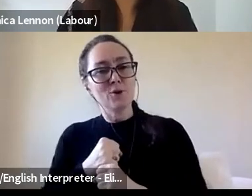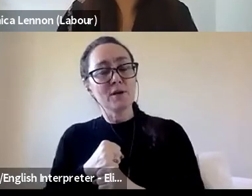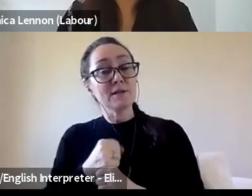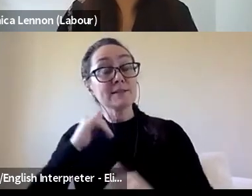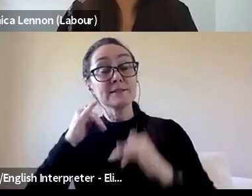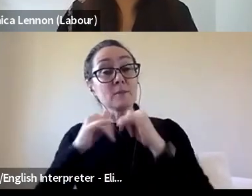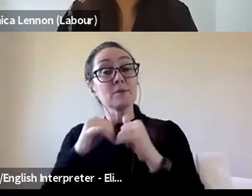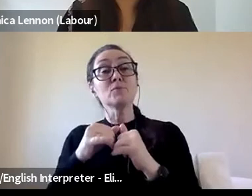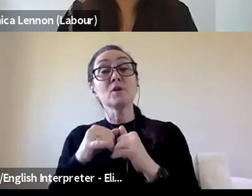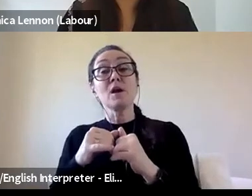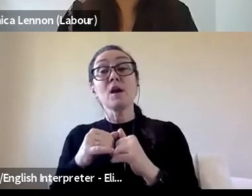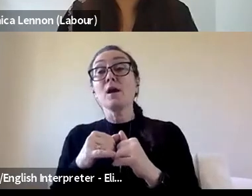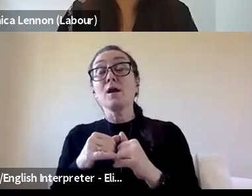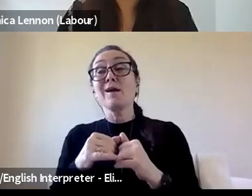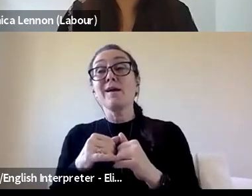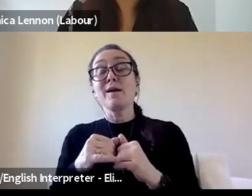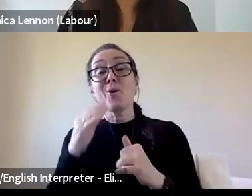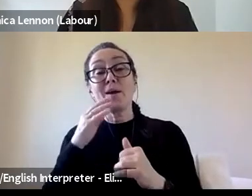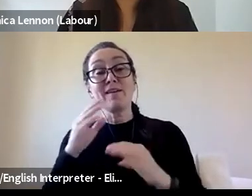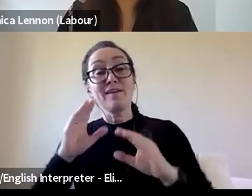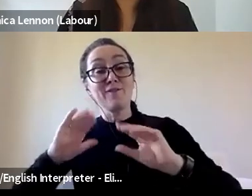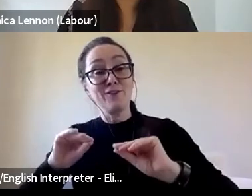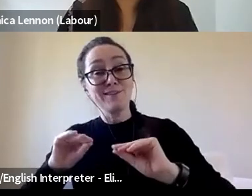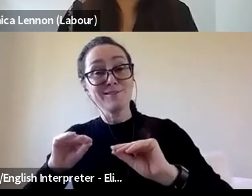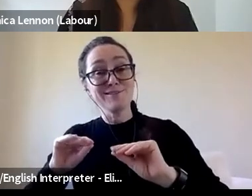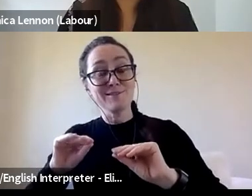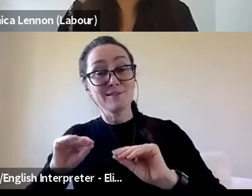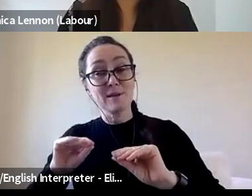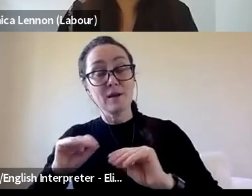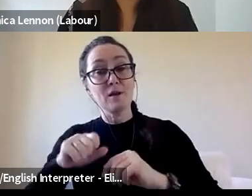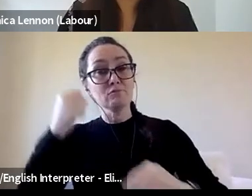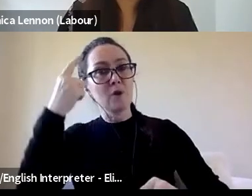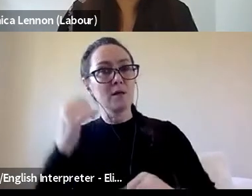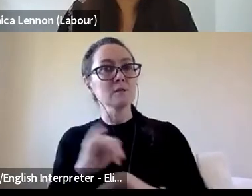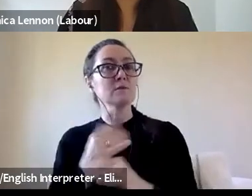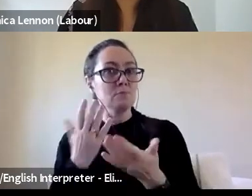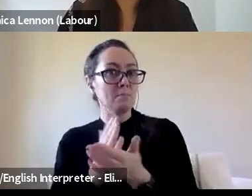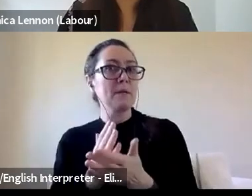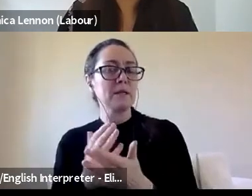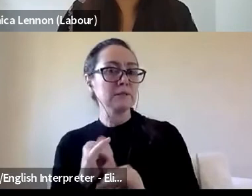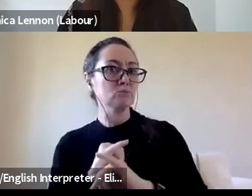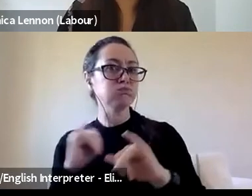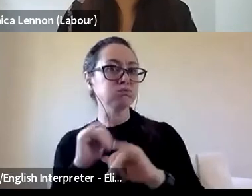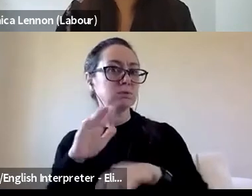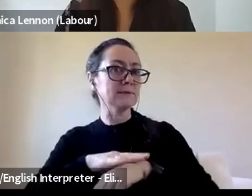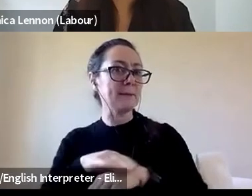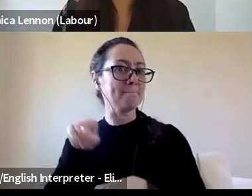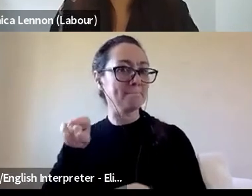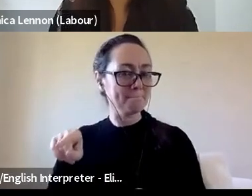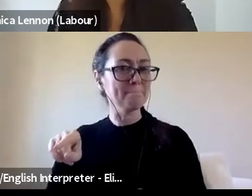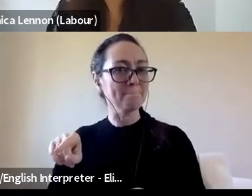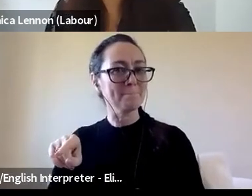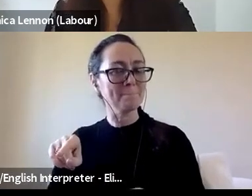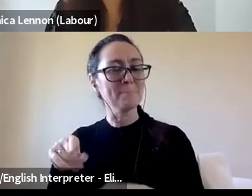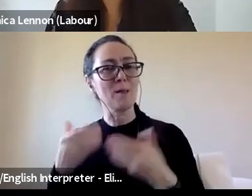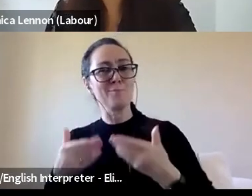make sure that that is there and available. Thank you. Emma Roddick, for whoever, holds power in the Scottish Parliament